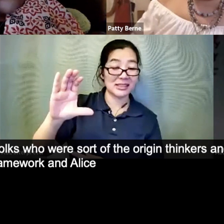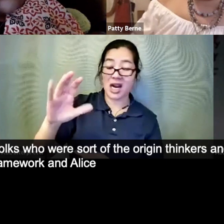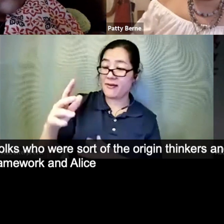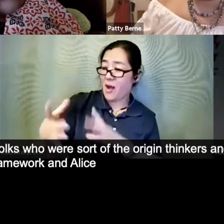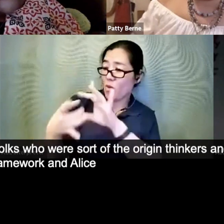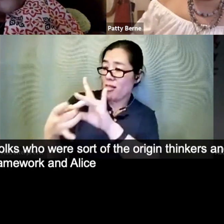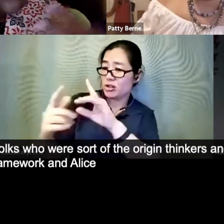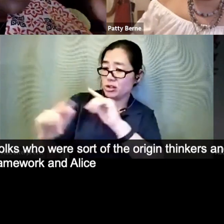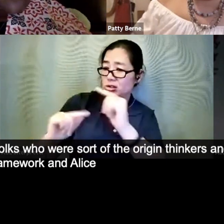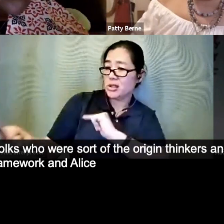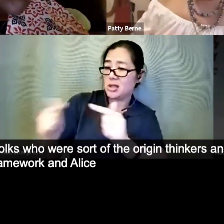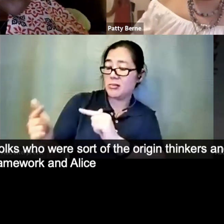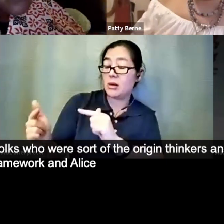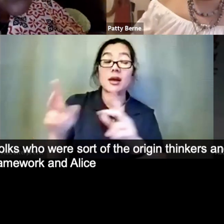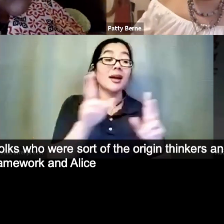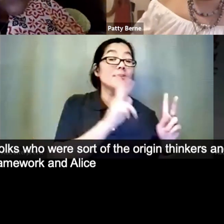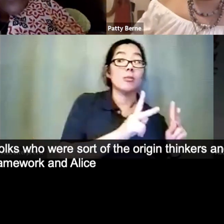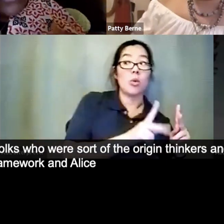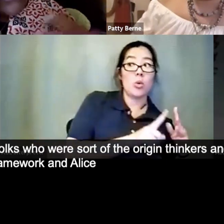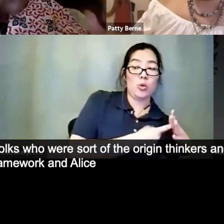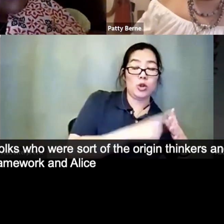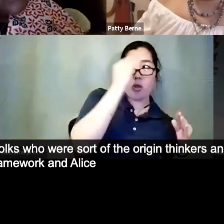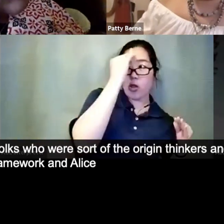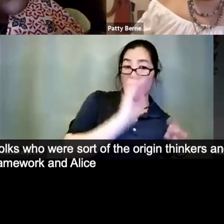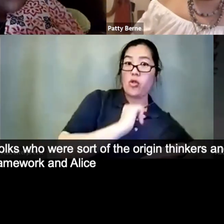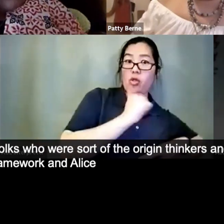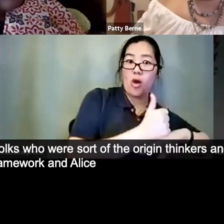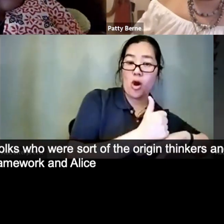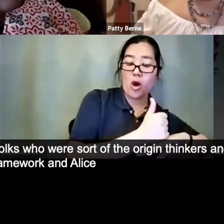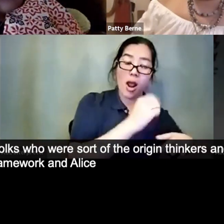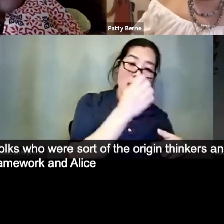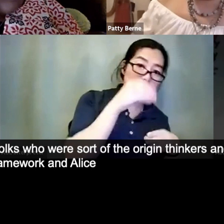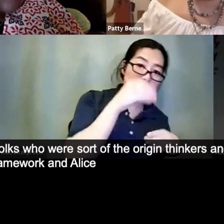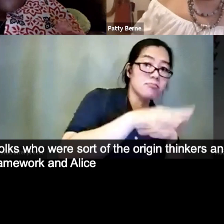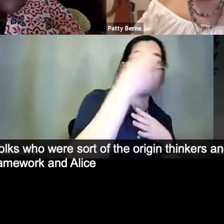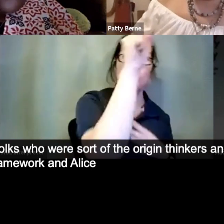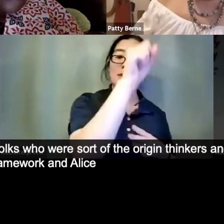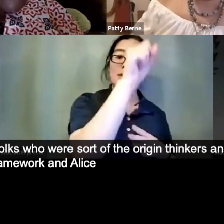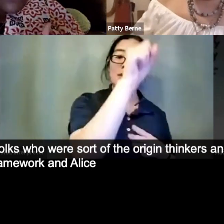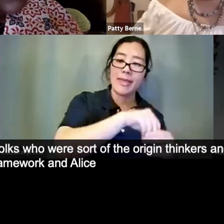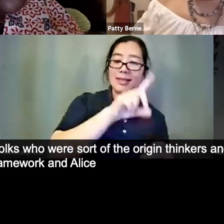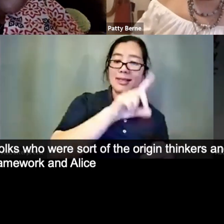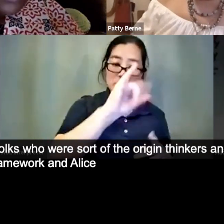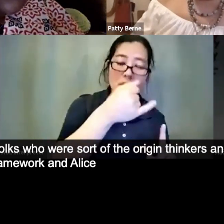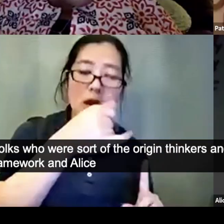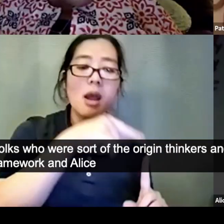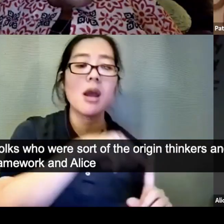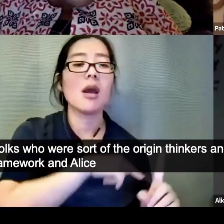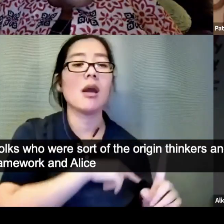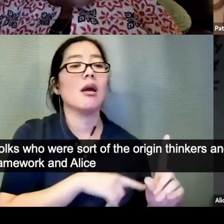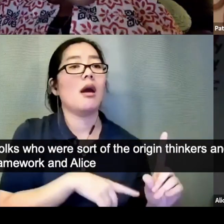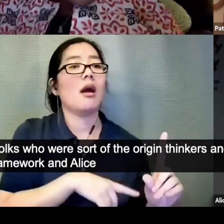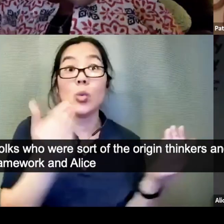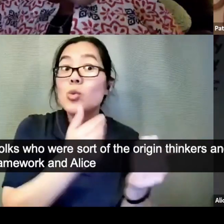folks who were sort of the origin thinkers and the origin movers in DJ, and new activists who have inherited the